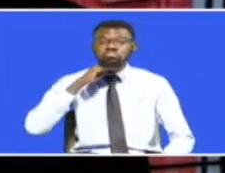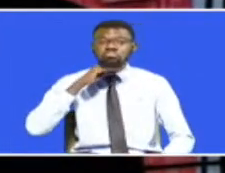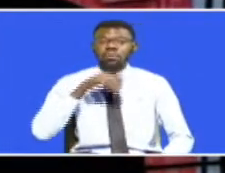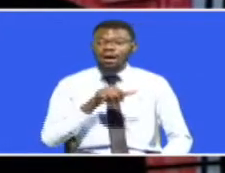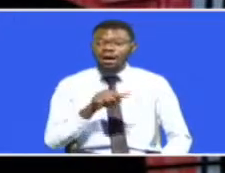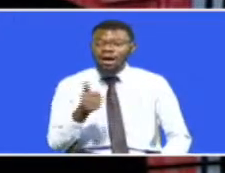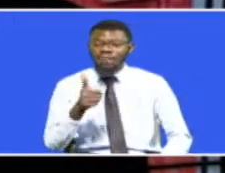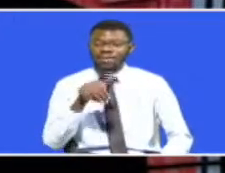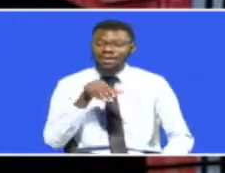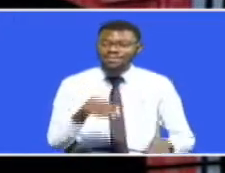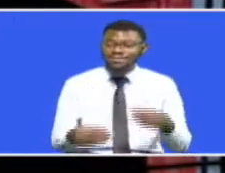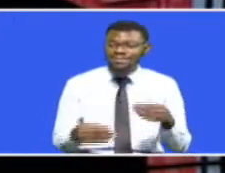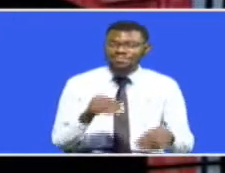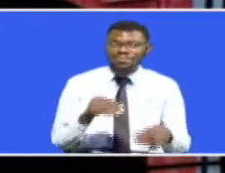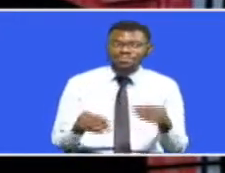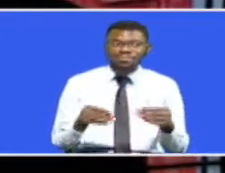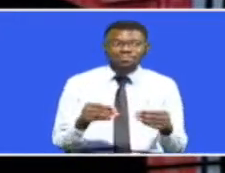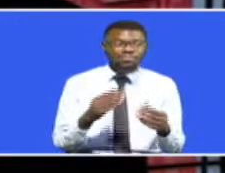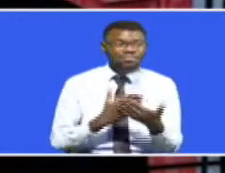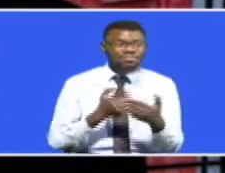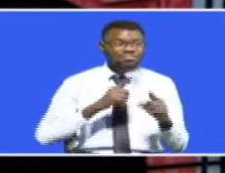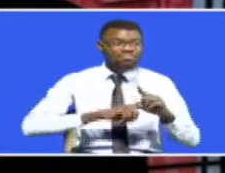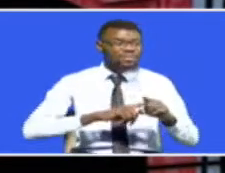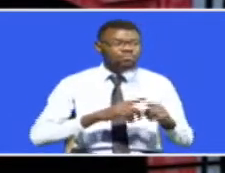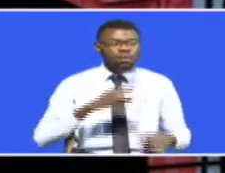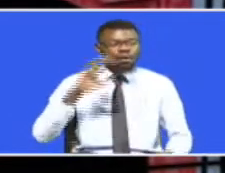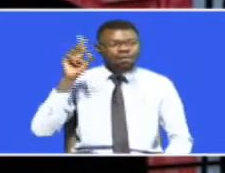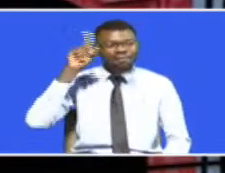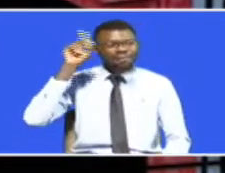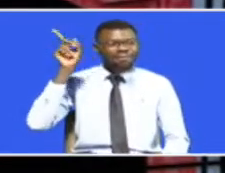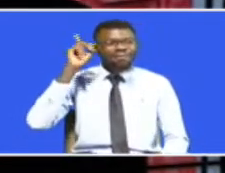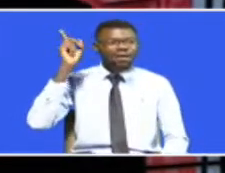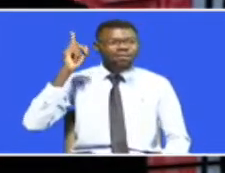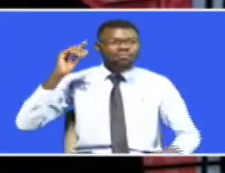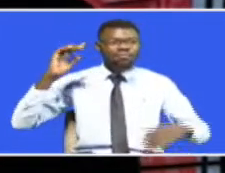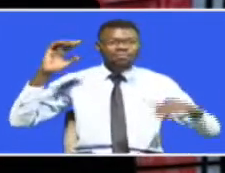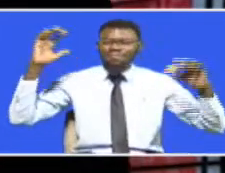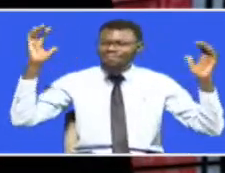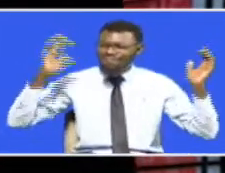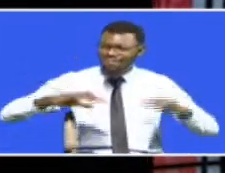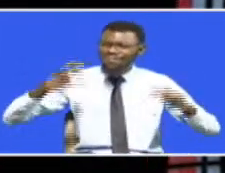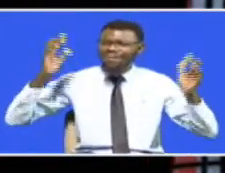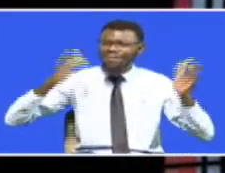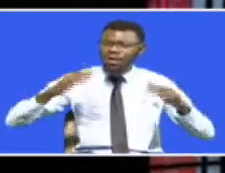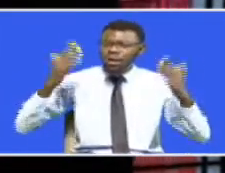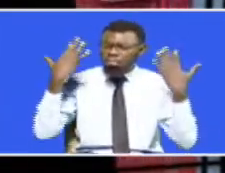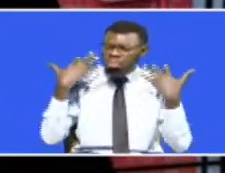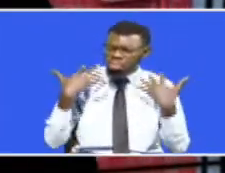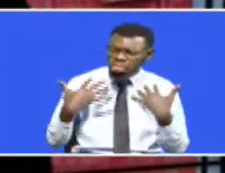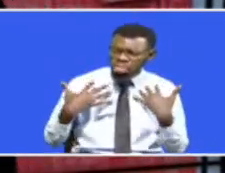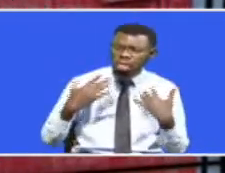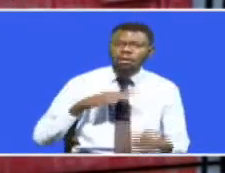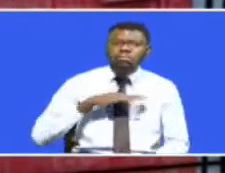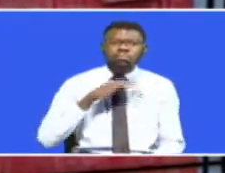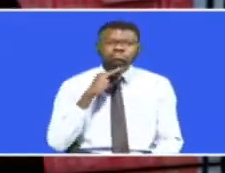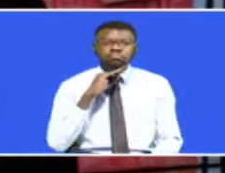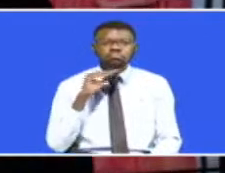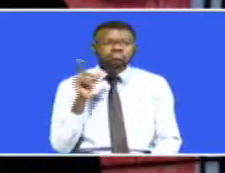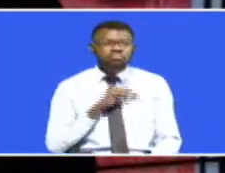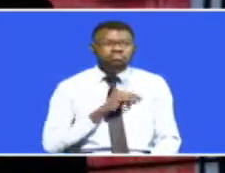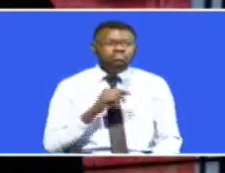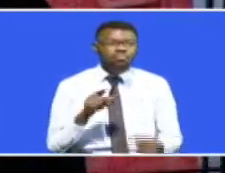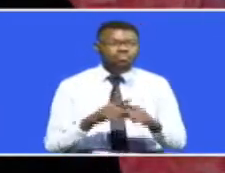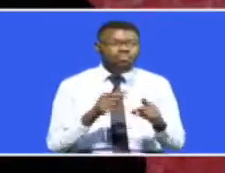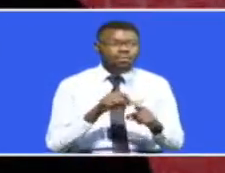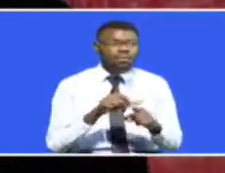Wengine pia anakufa, unapatikana katua amekufa. Mtu labda alilewa, kukanyesha, akanyeshewa ndio akakufa. Wengine wanakuja, kuna mtu nishaona